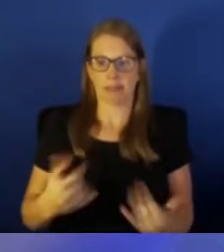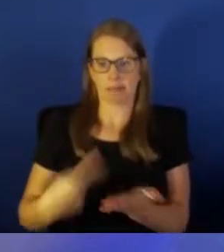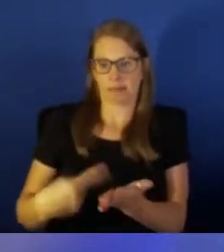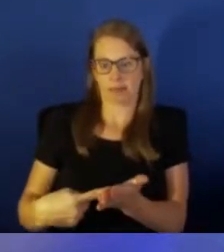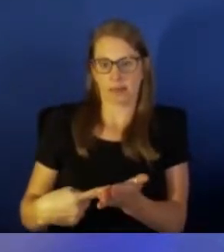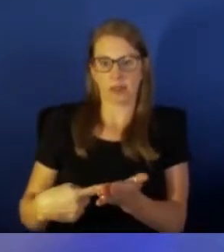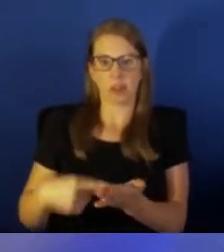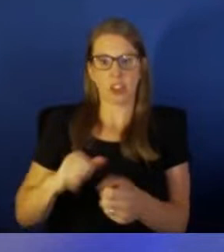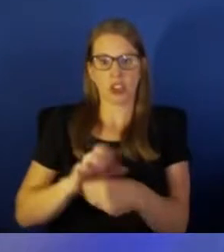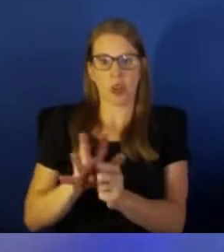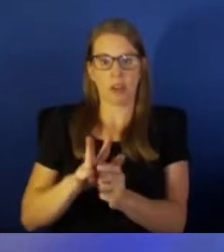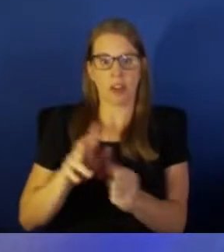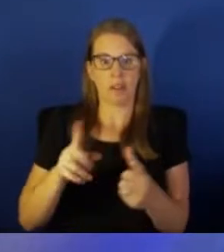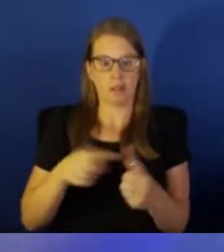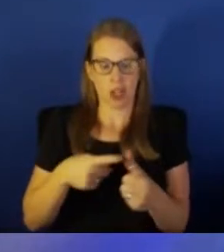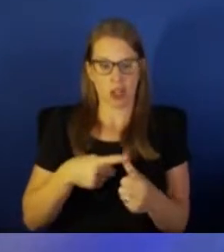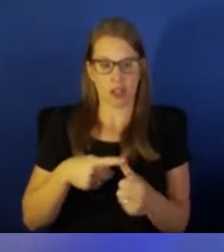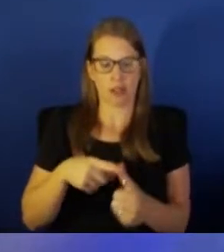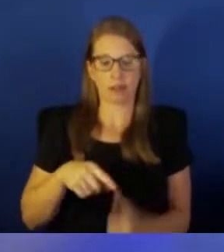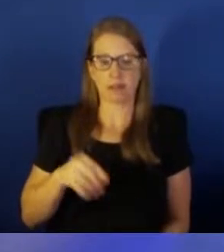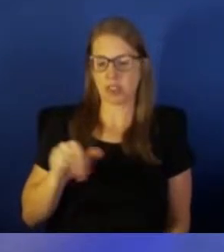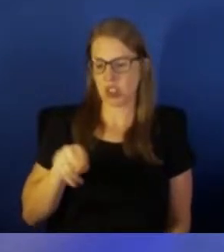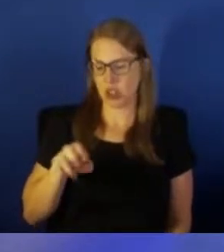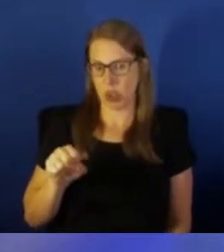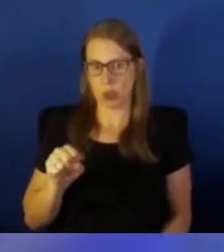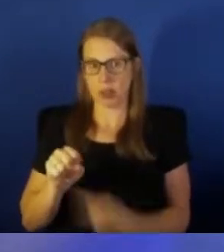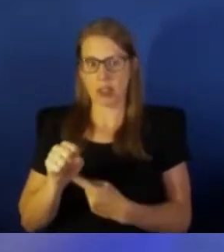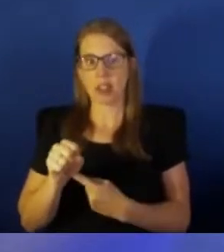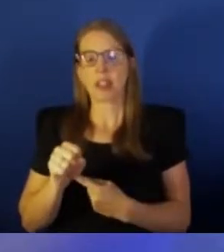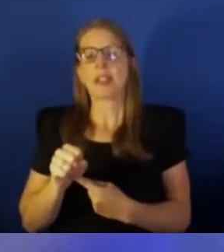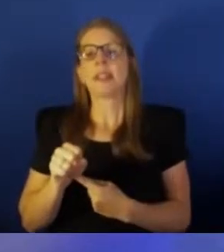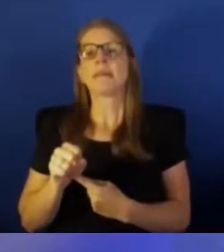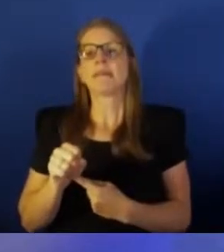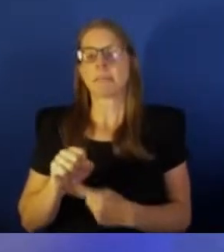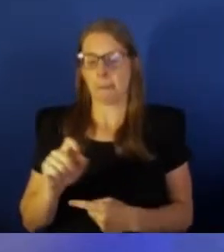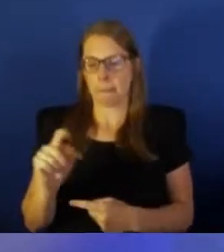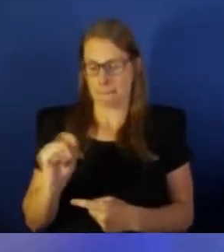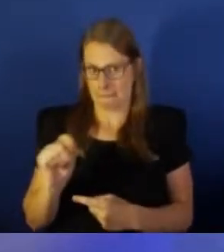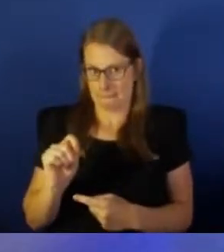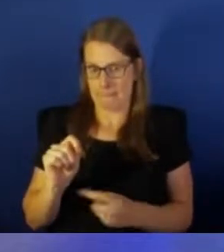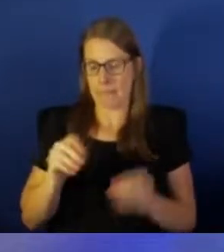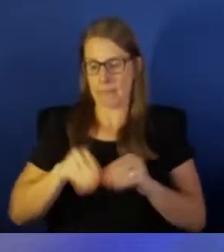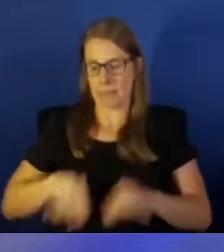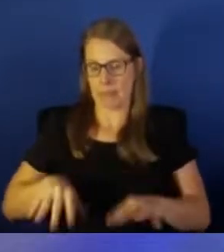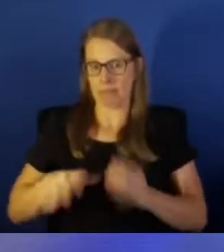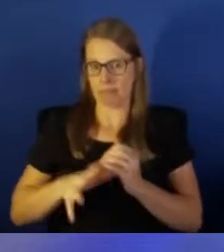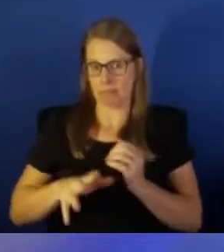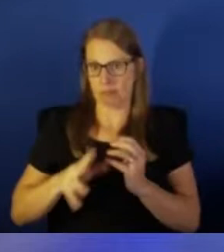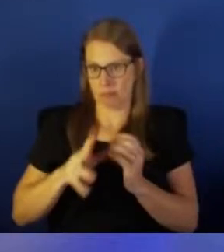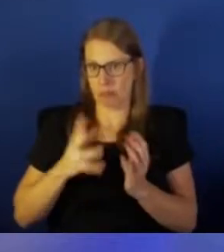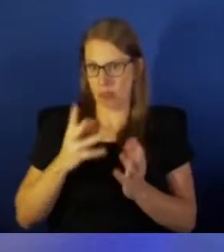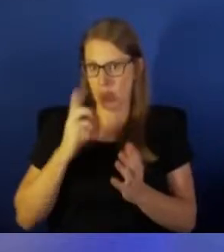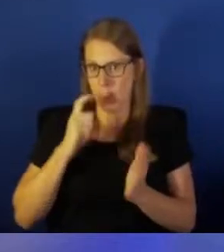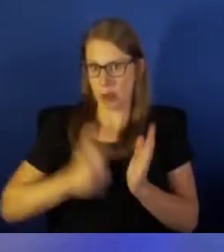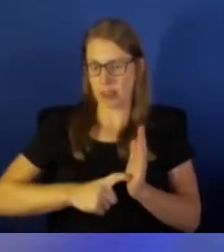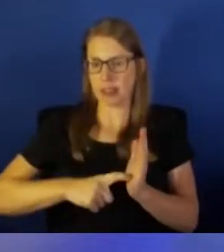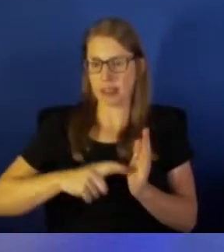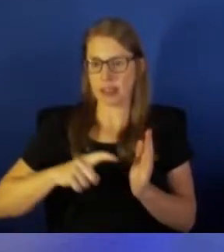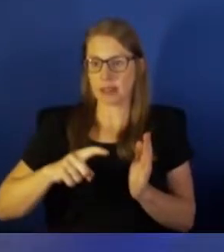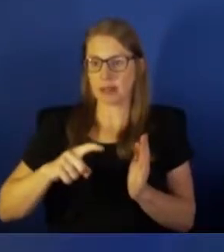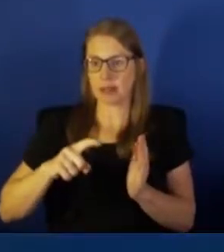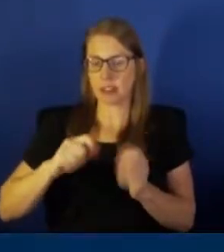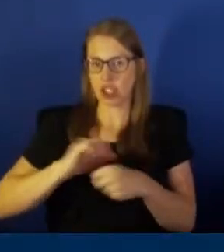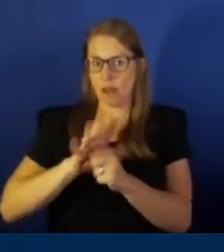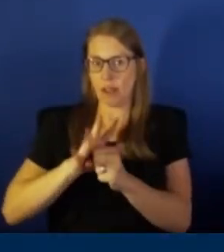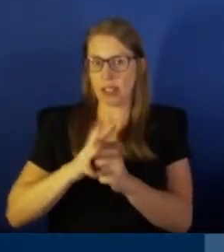I want to start with you. The latest Missouri sewer shed map shows an increase of COVID virus in the wastewater. What does this mean for the city?